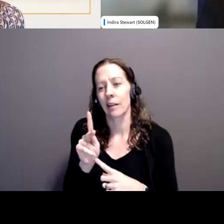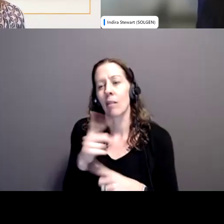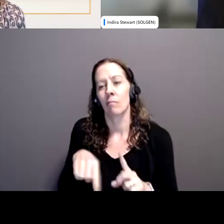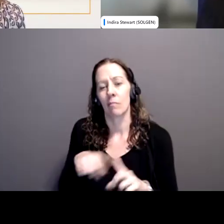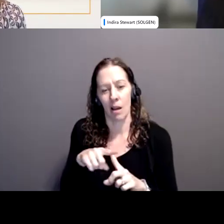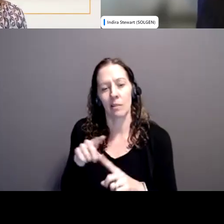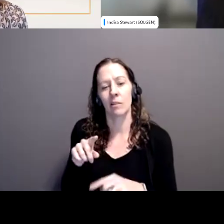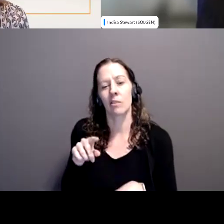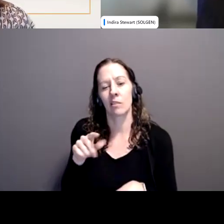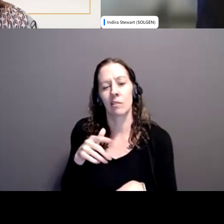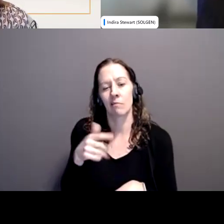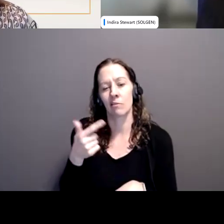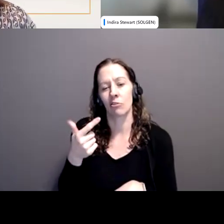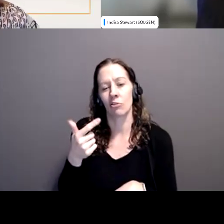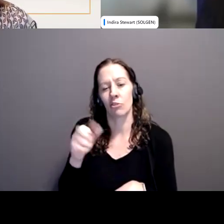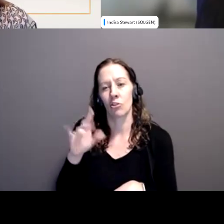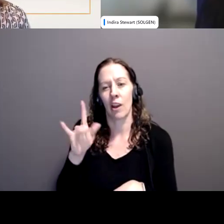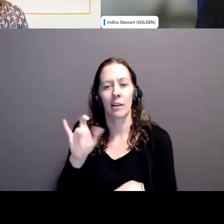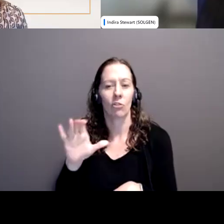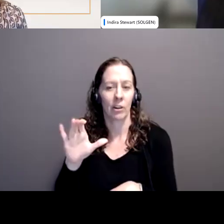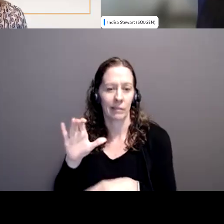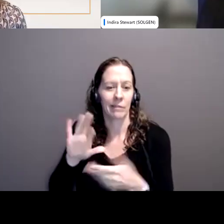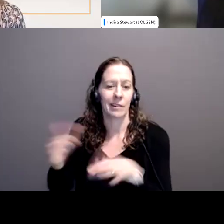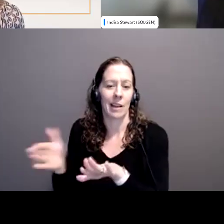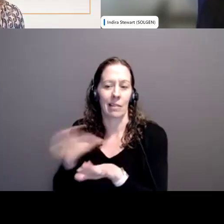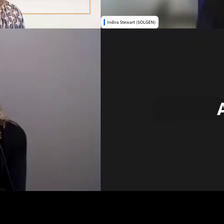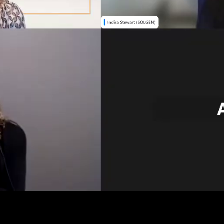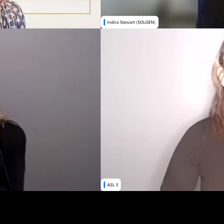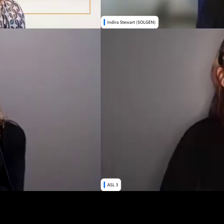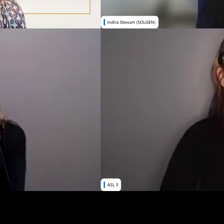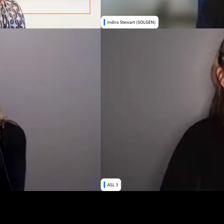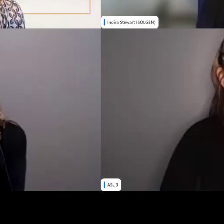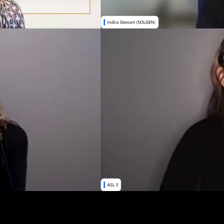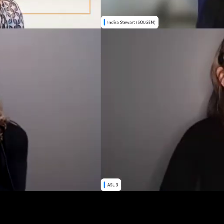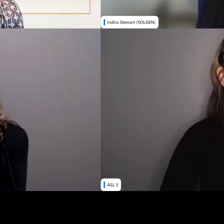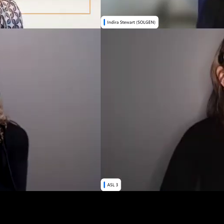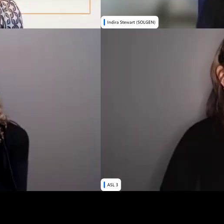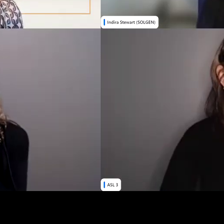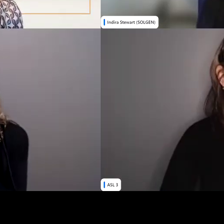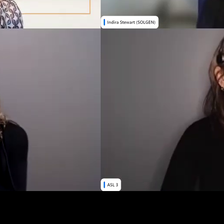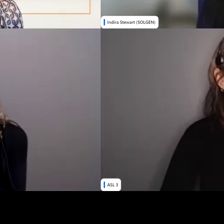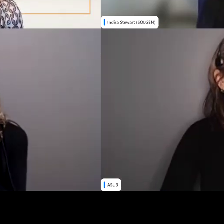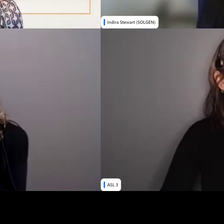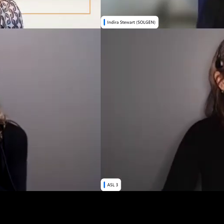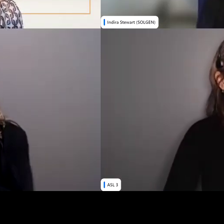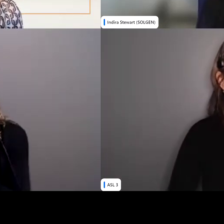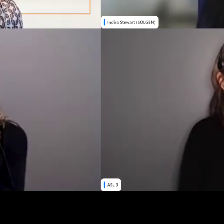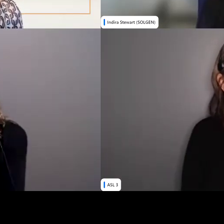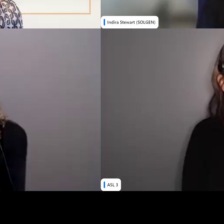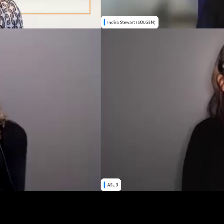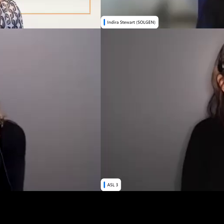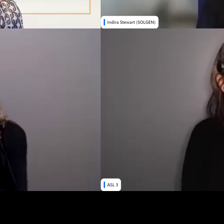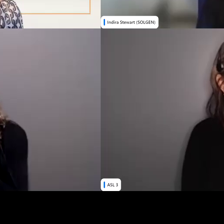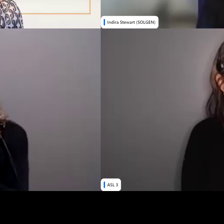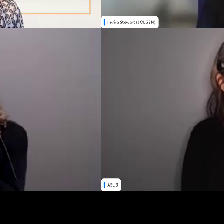go and look at the different years of reports are listed on the website that people can download. There was a question there, should there be a